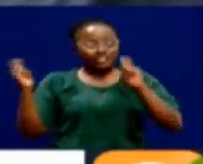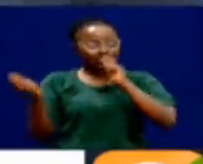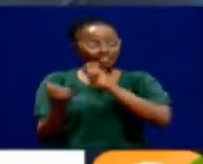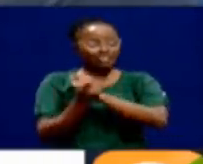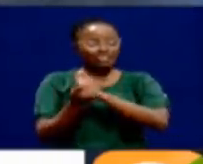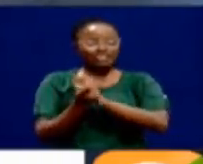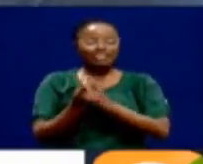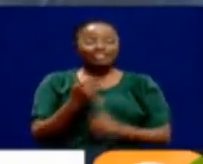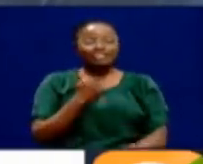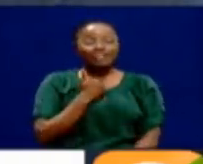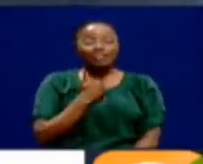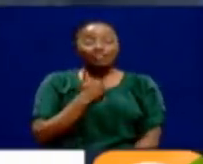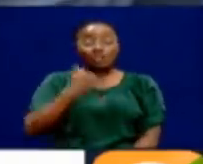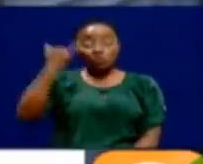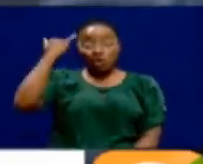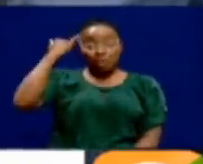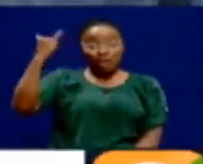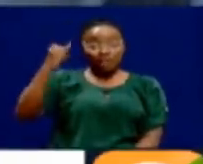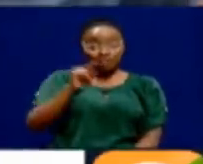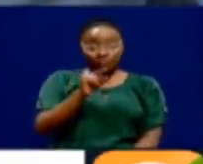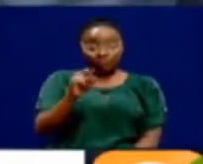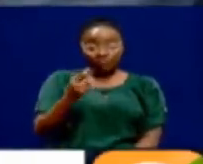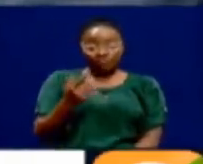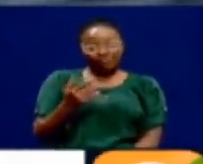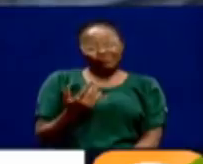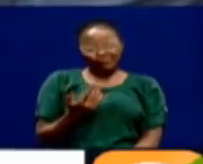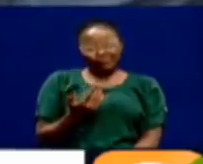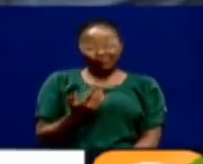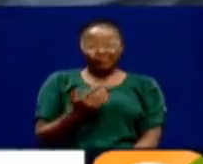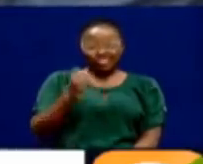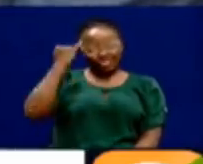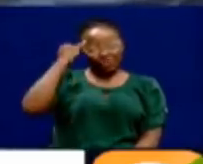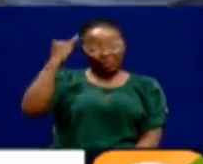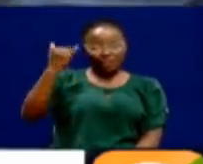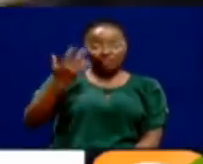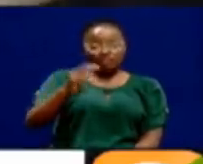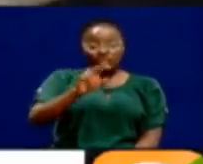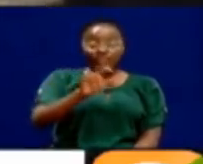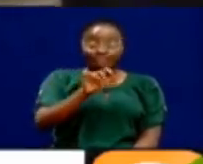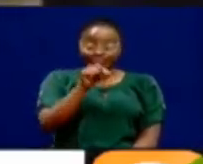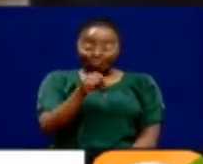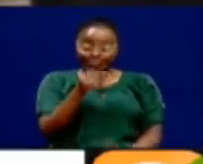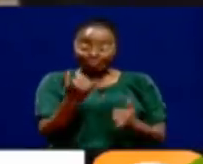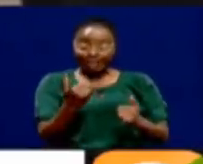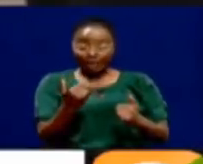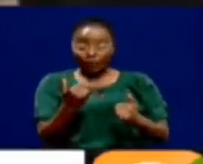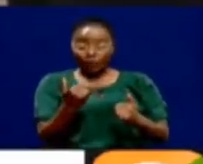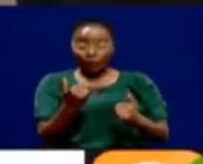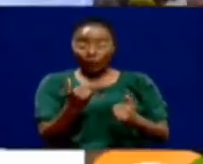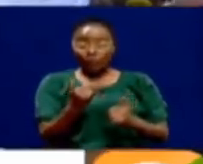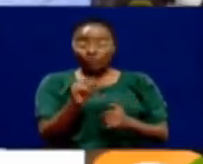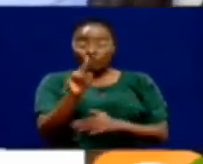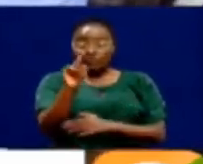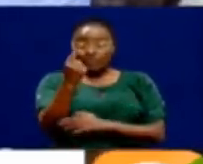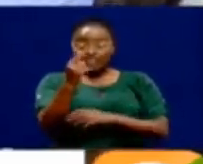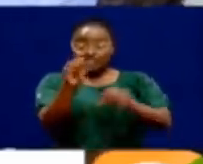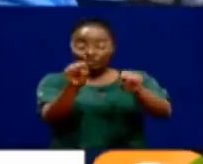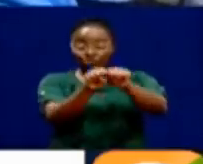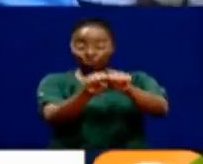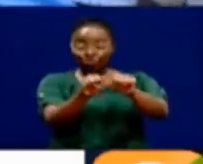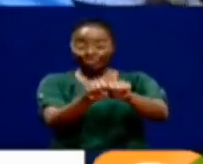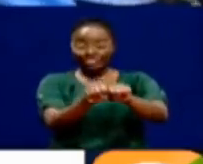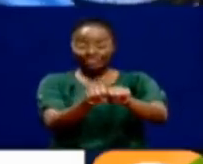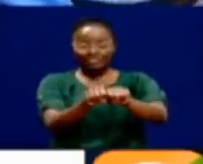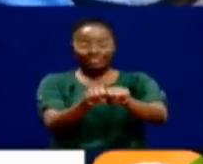moment. Imagine that, for a moment, in the 21st century, your first pair of